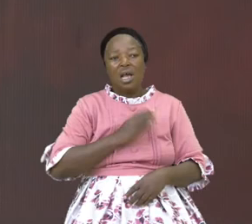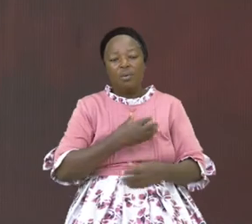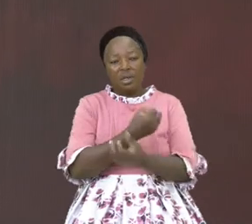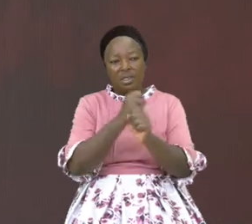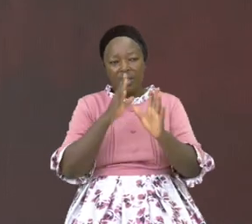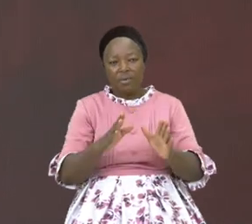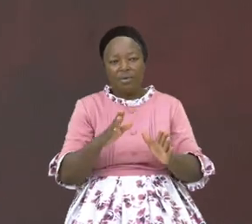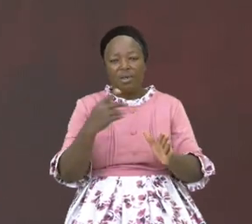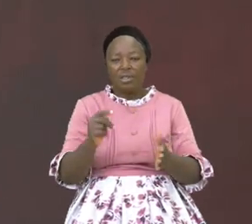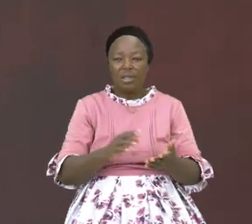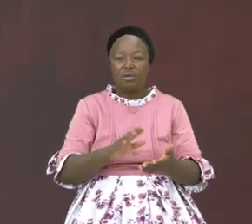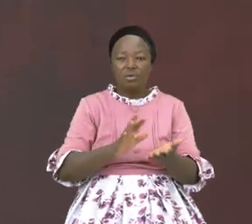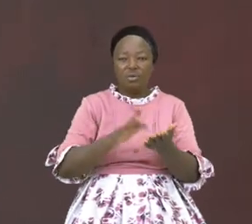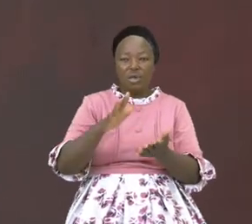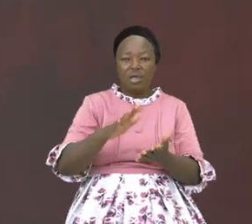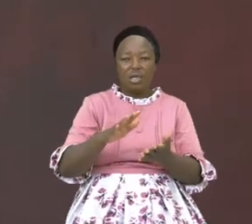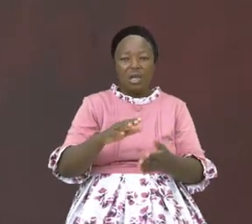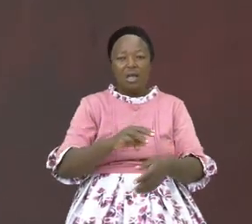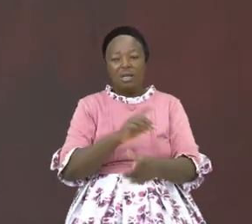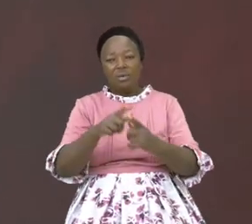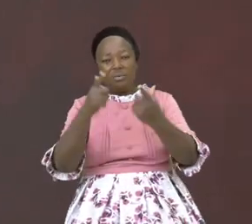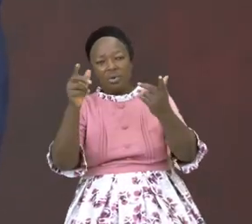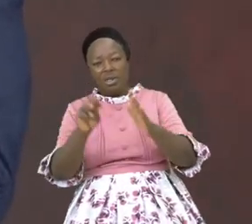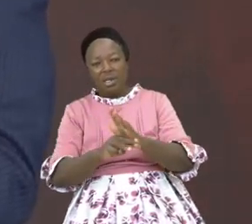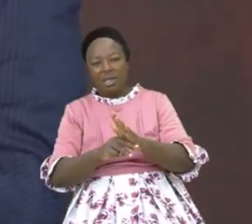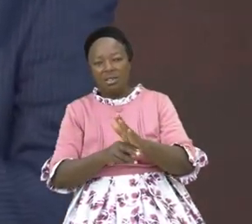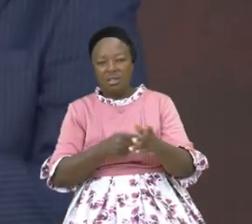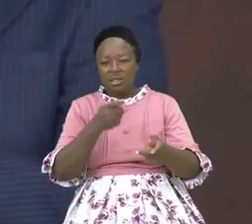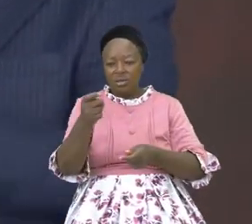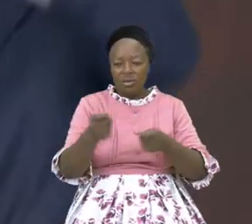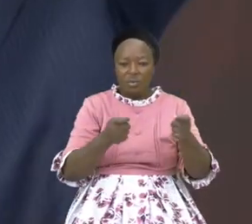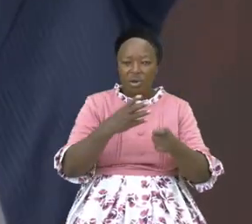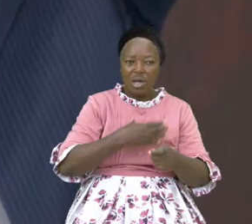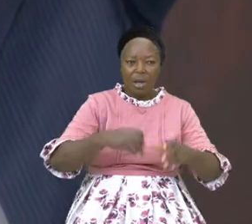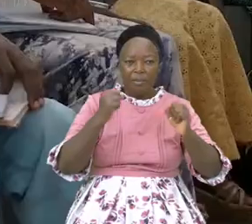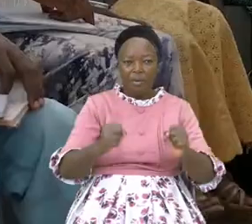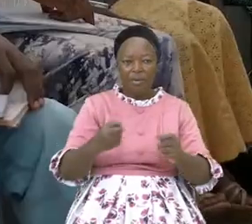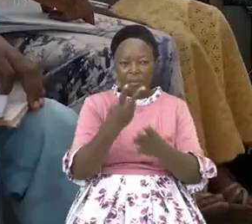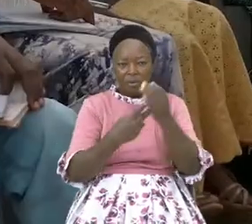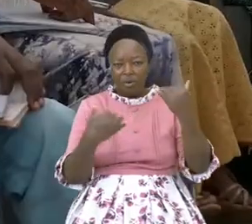majesty, dominion and power, both now and ever.